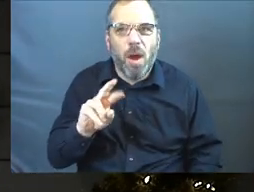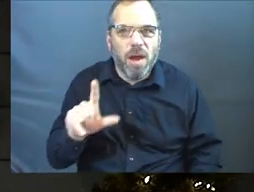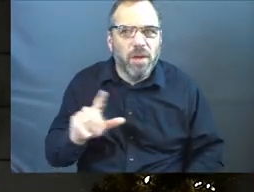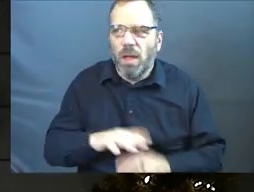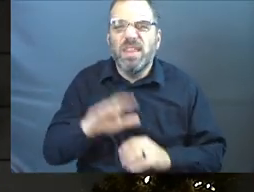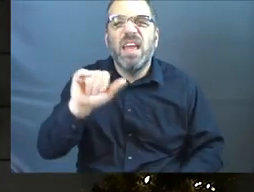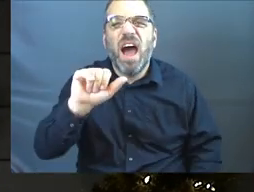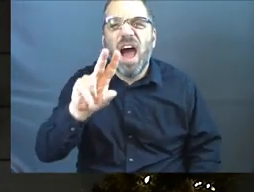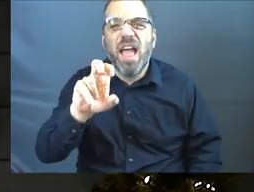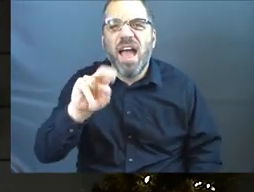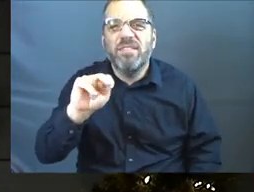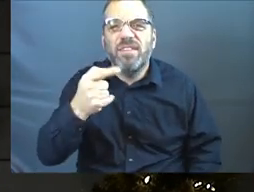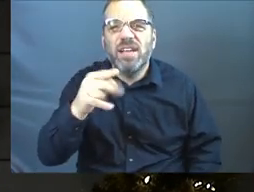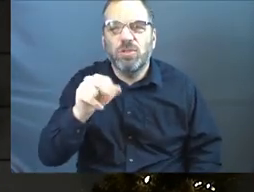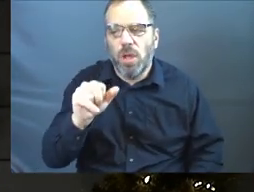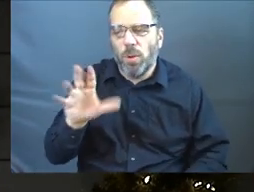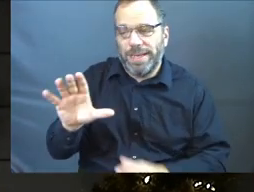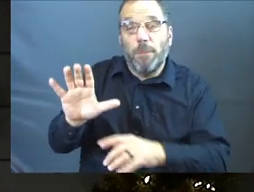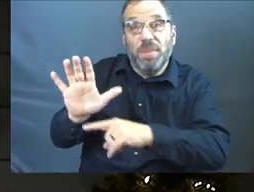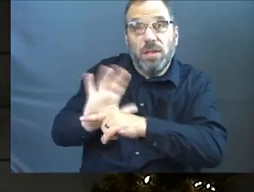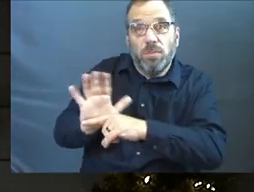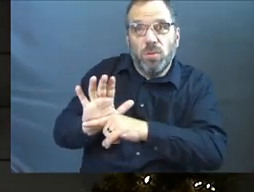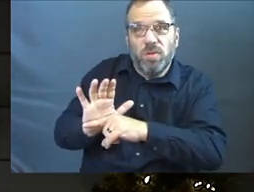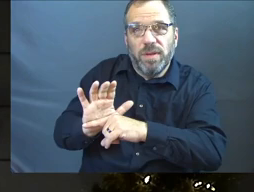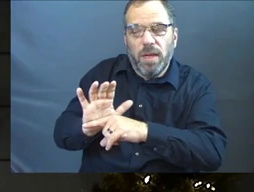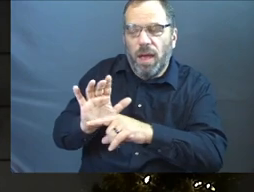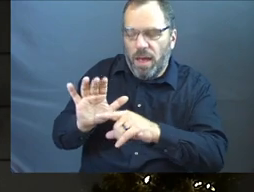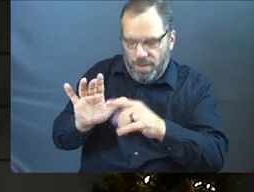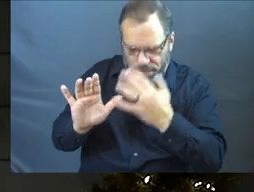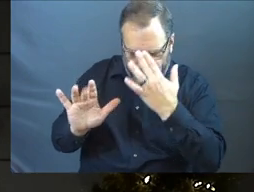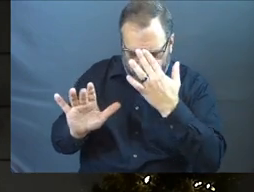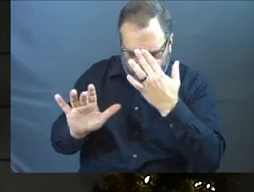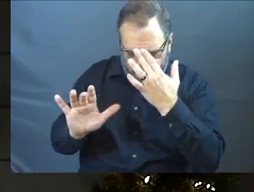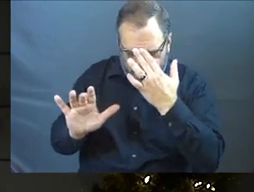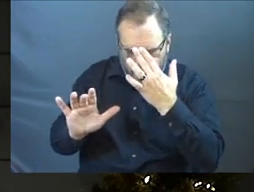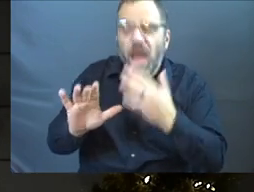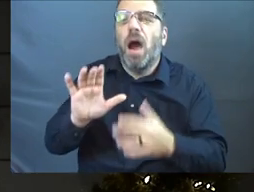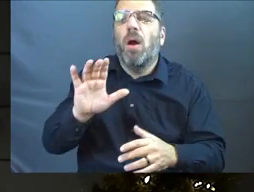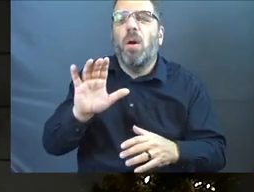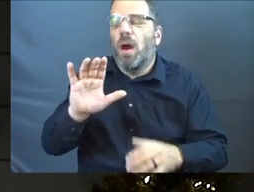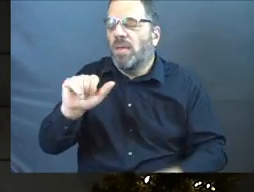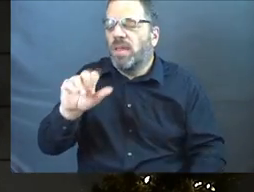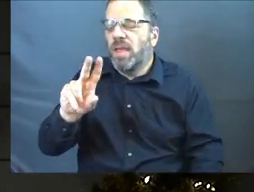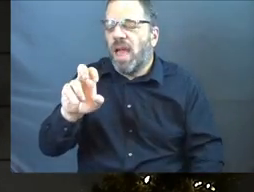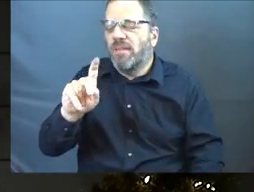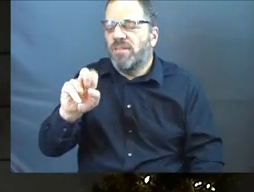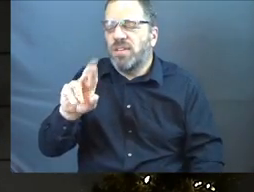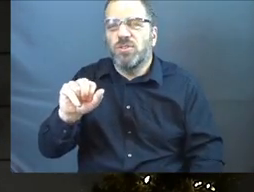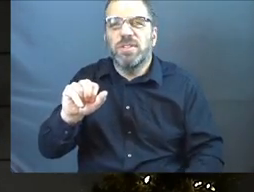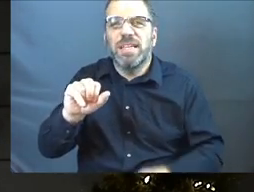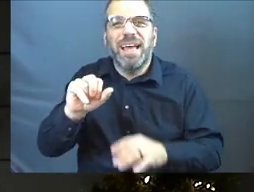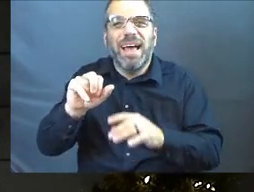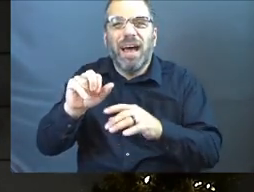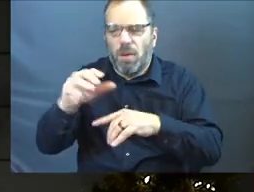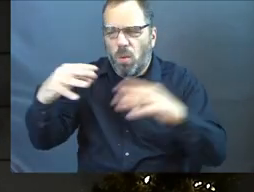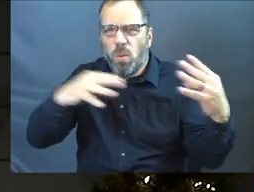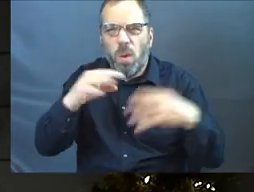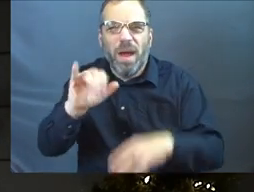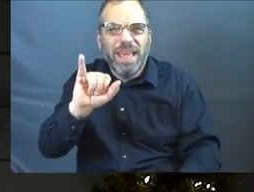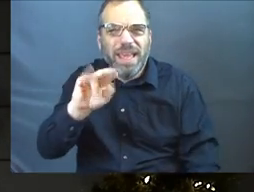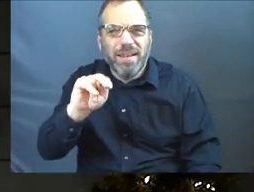the Avengers. Well, there's a scene in Marvel, in the Avengers Infinity War, the movie, okay?